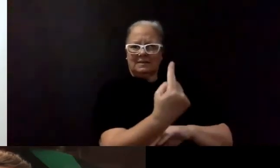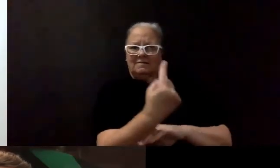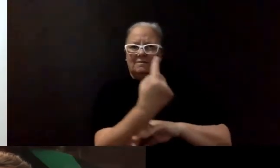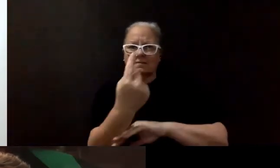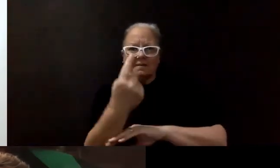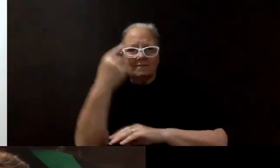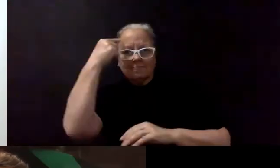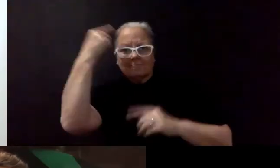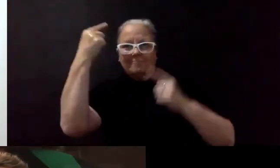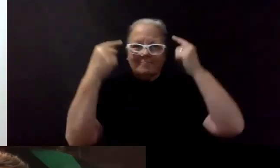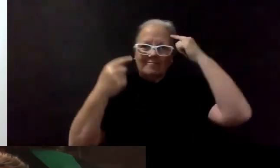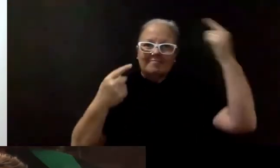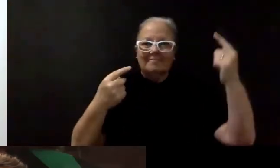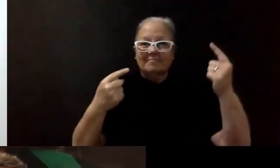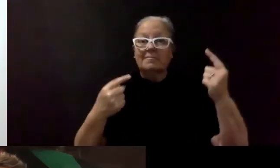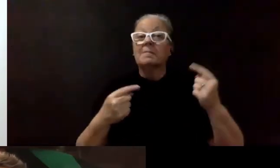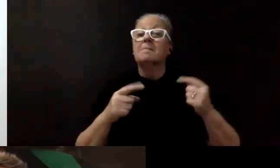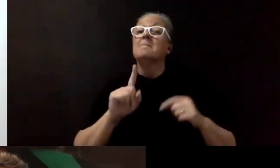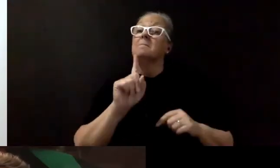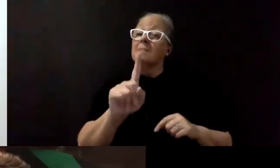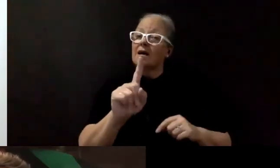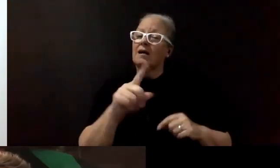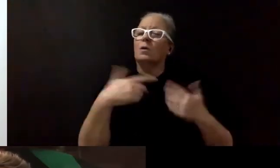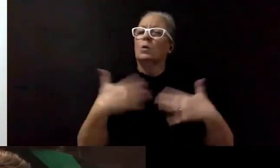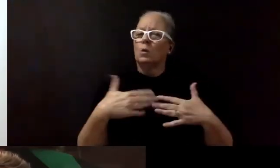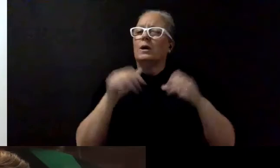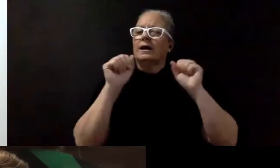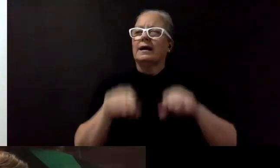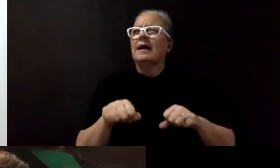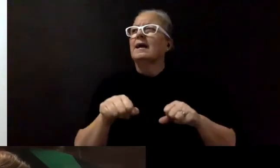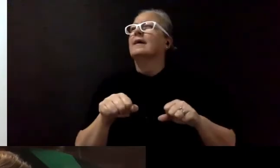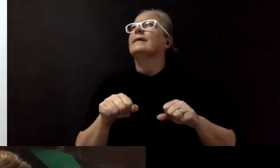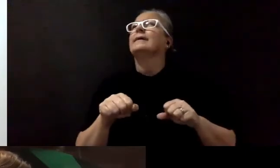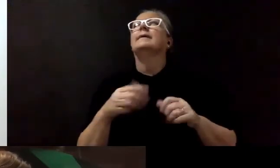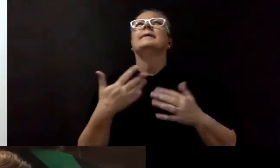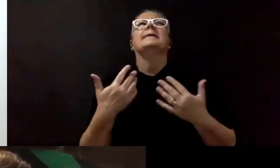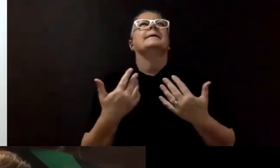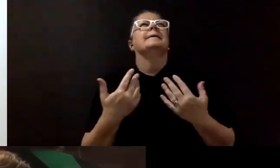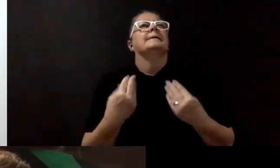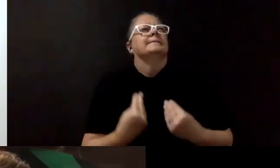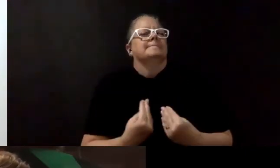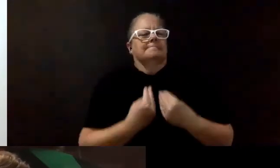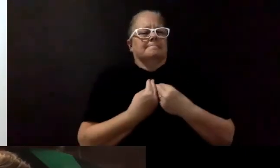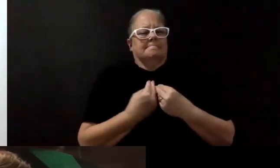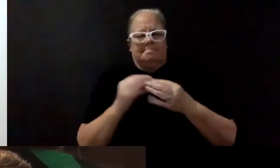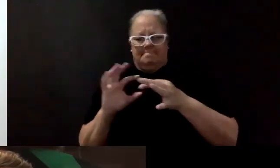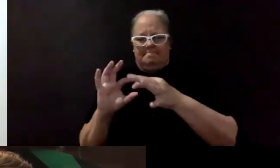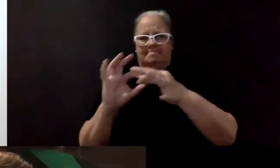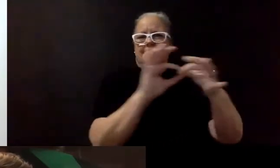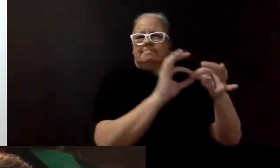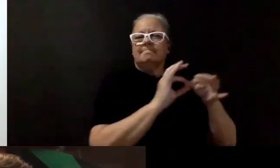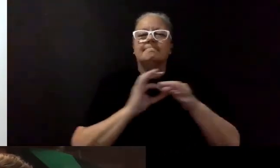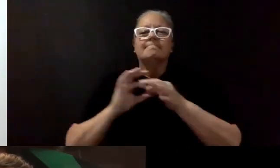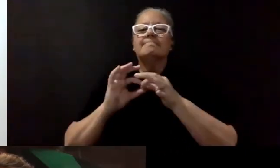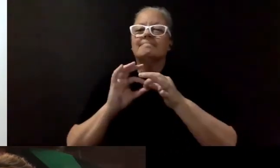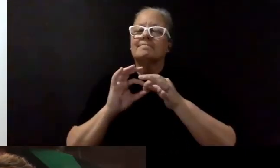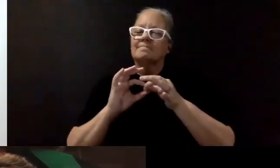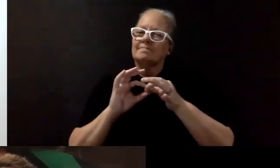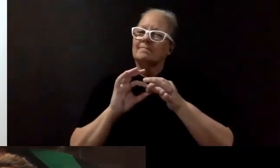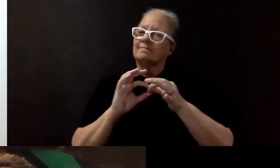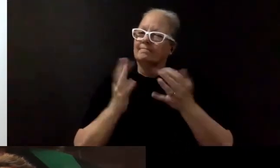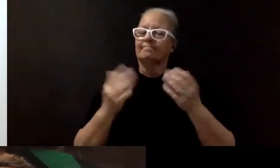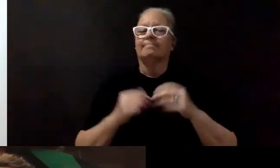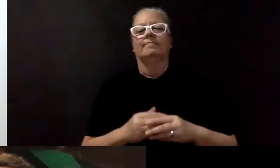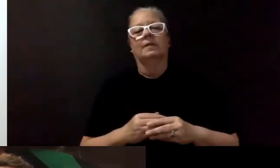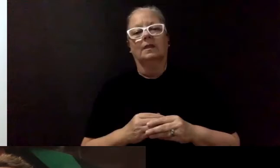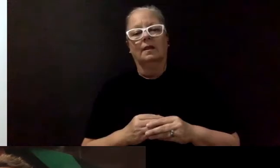can generate such incredible community. So yeah, really over lockdown, the great